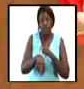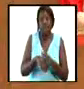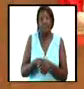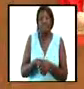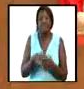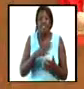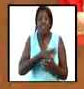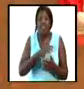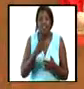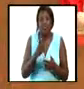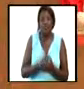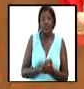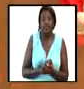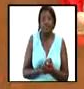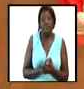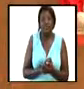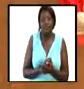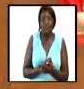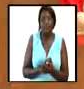Love you.